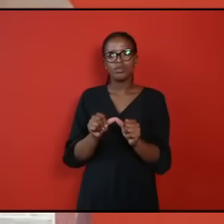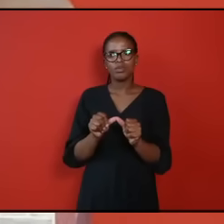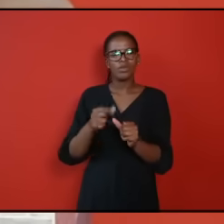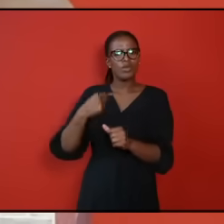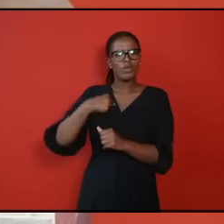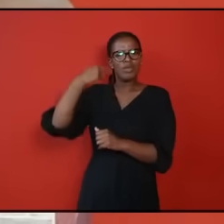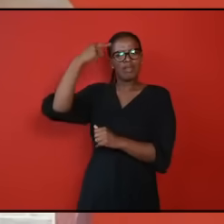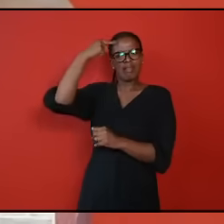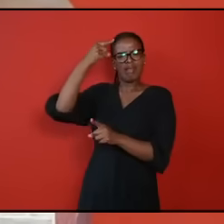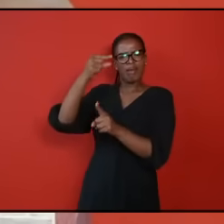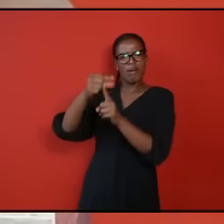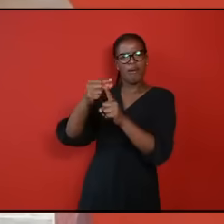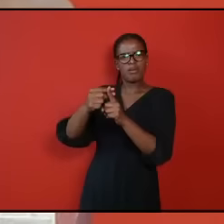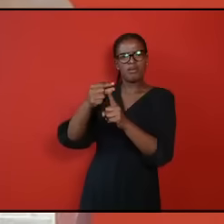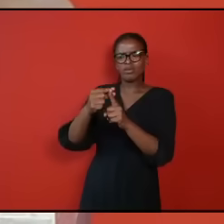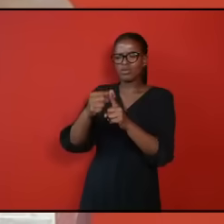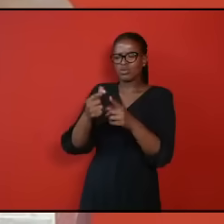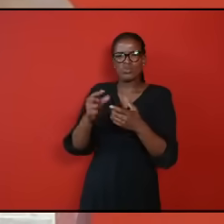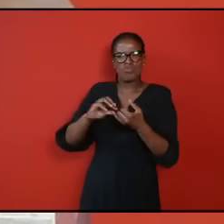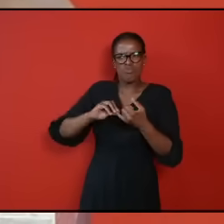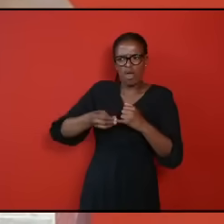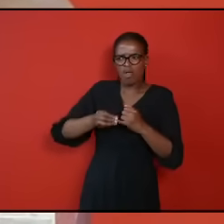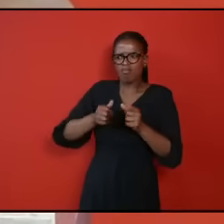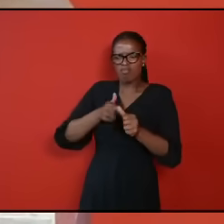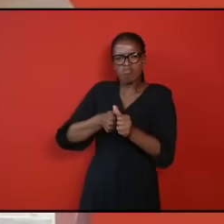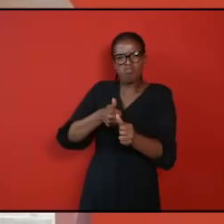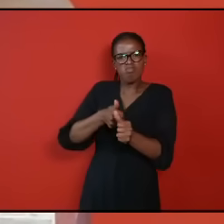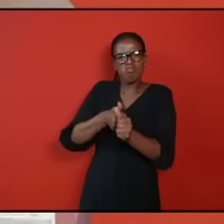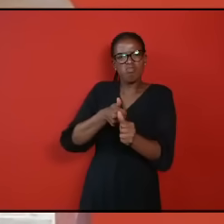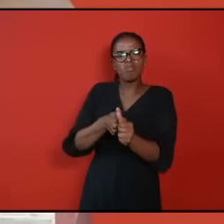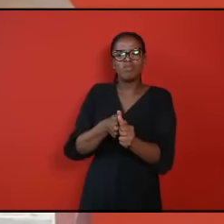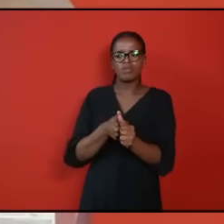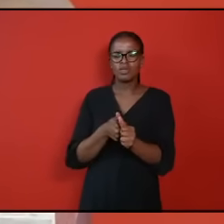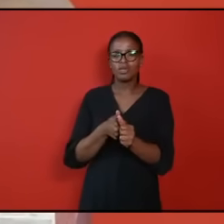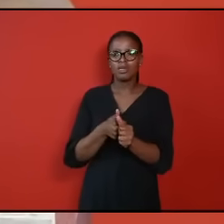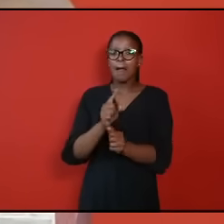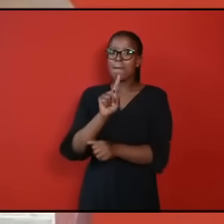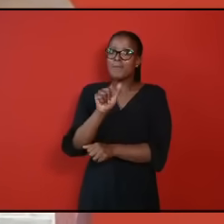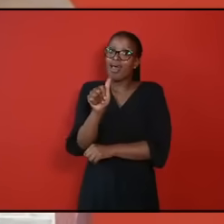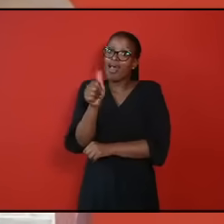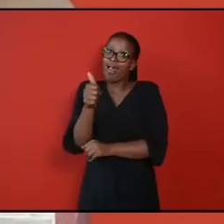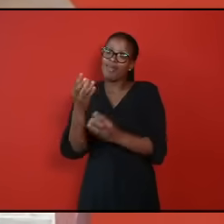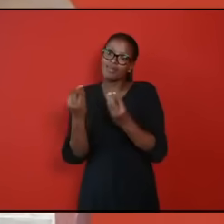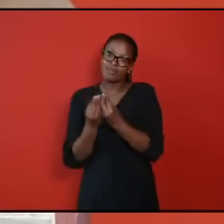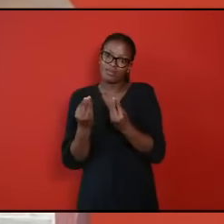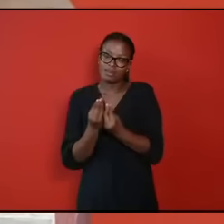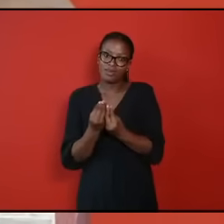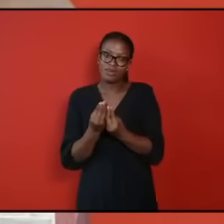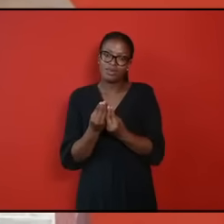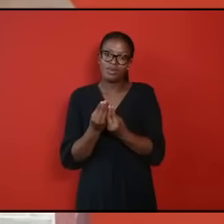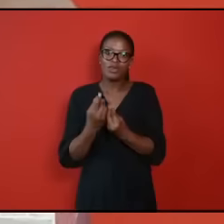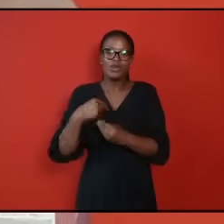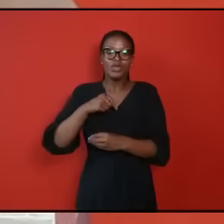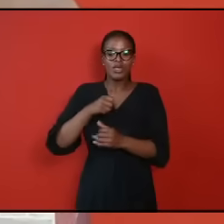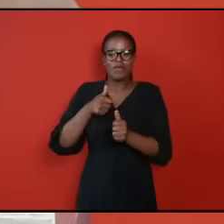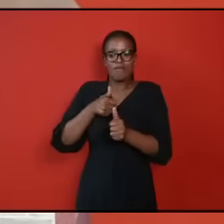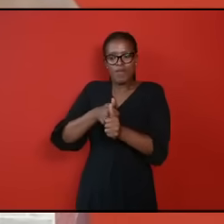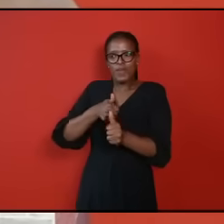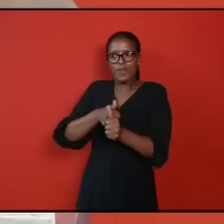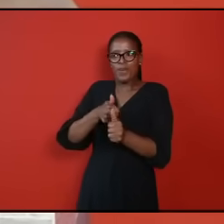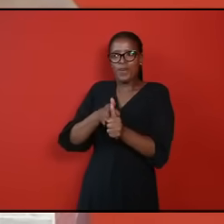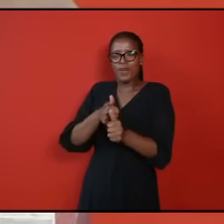your weights for it. We do exactly that. We push. But nothing, actually, as you push,